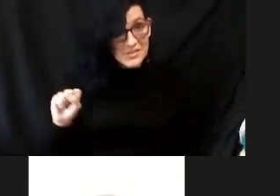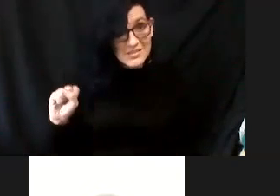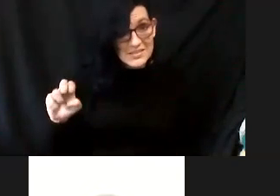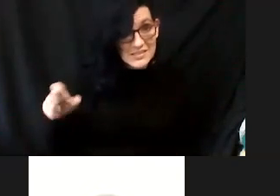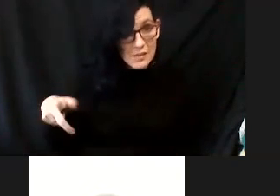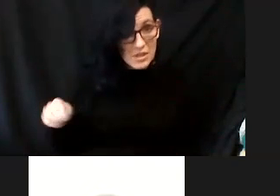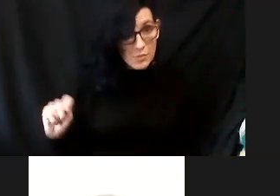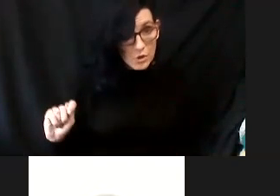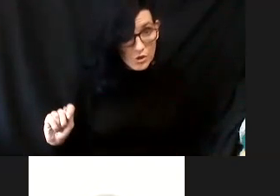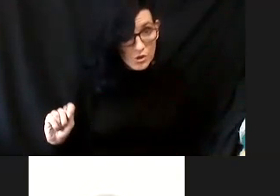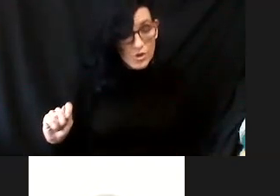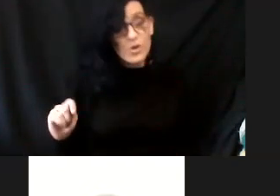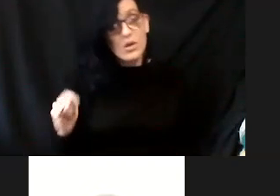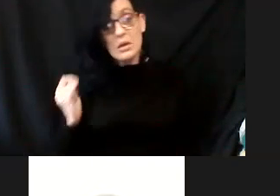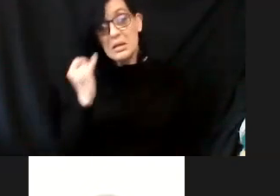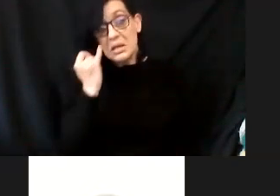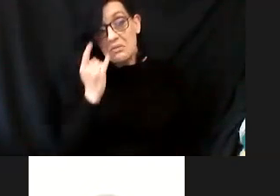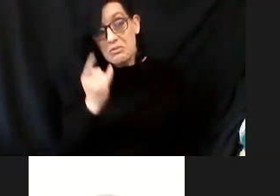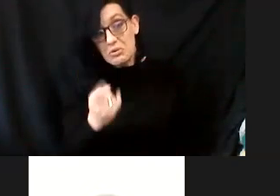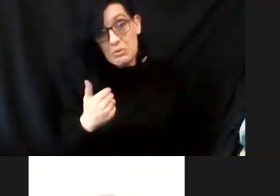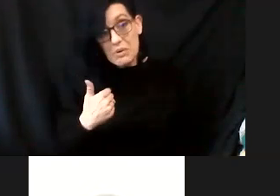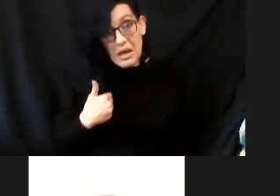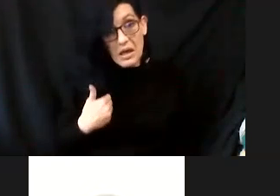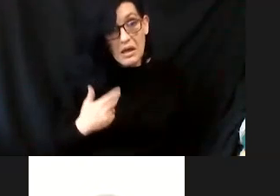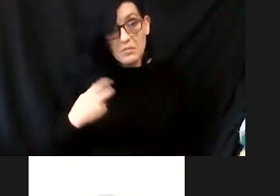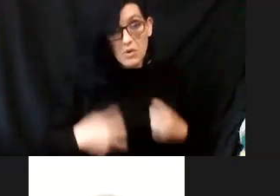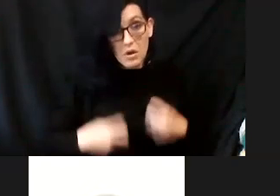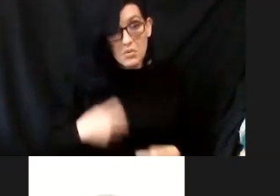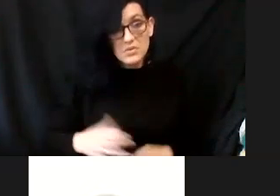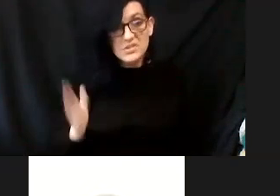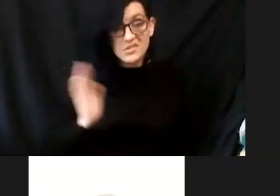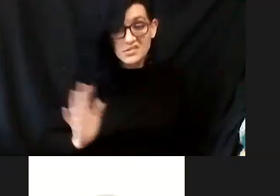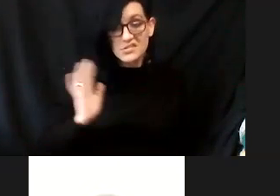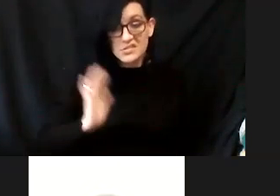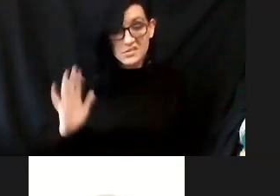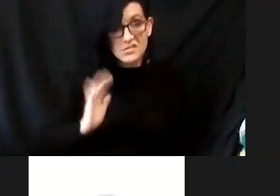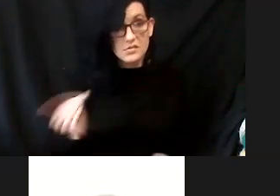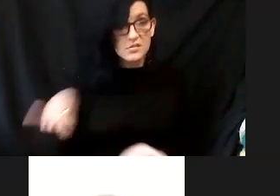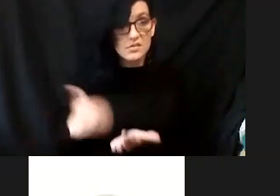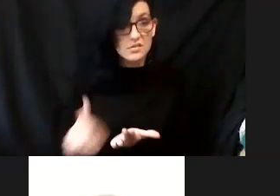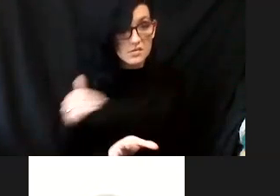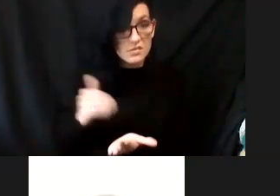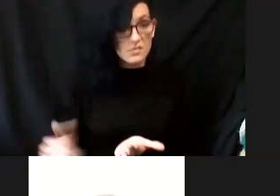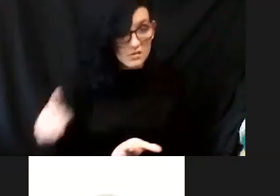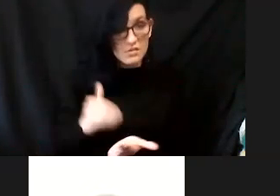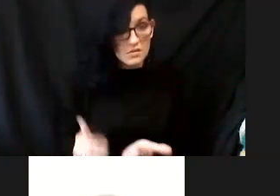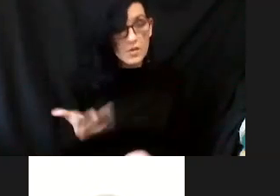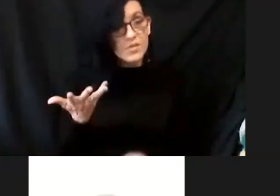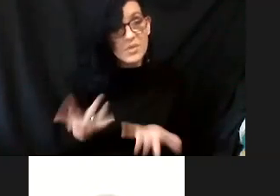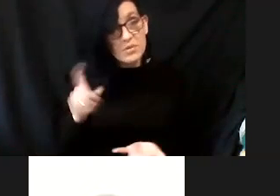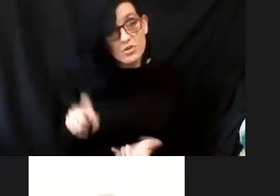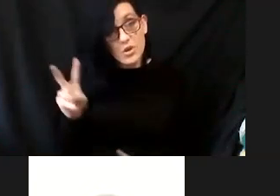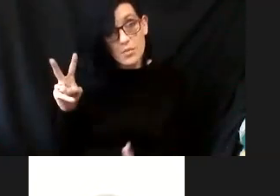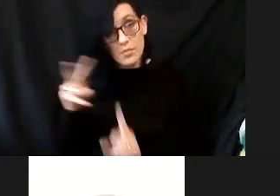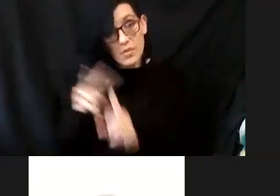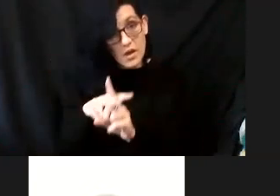you were having problems before, you might want to look into applying for one of these